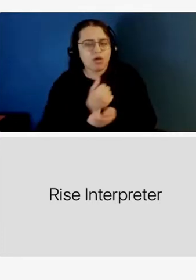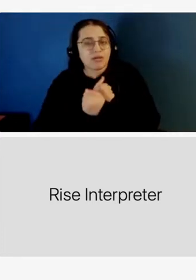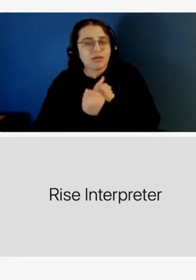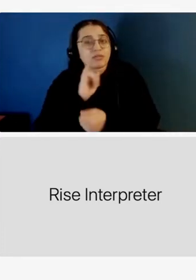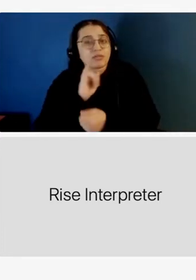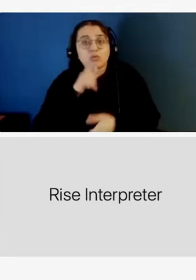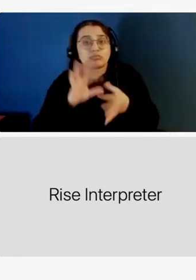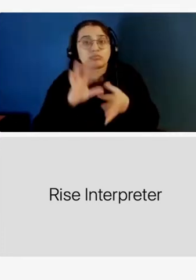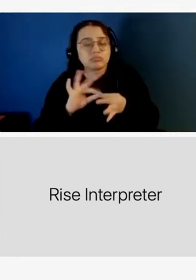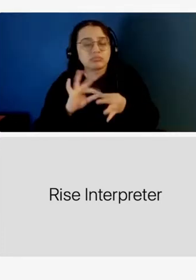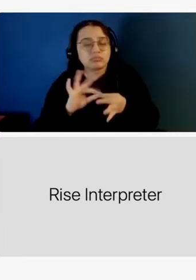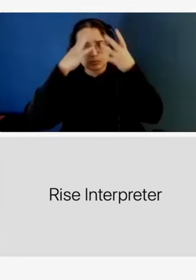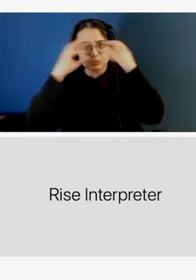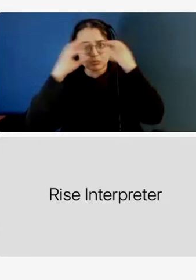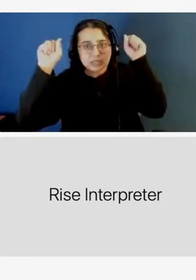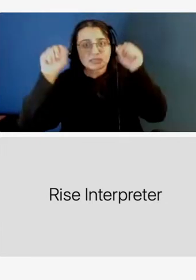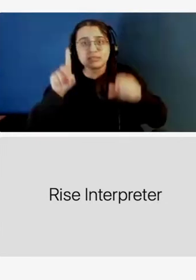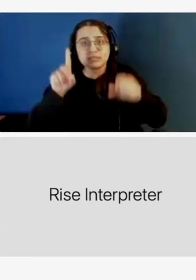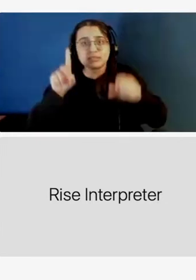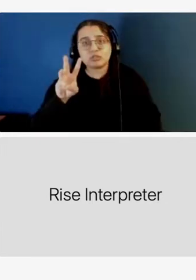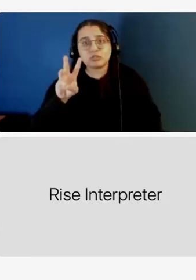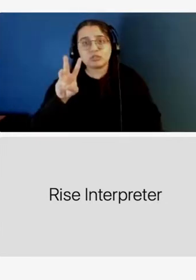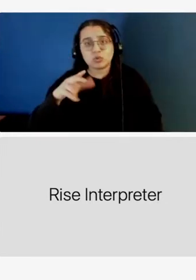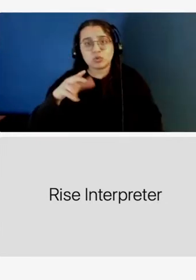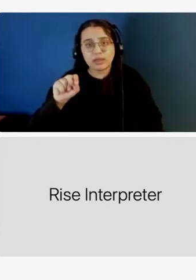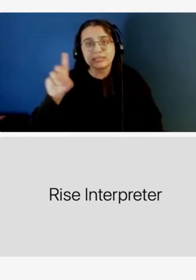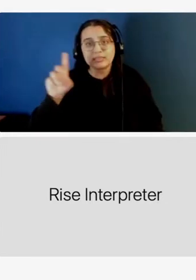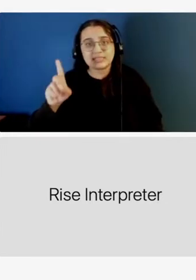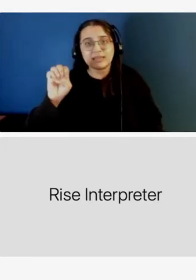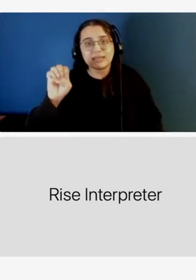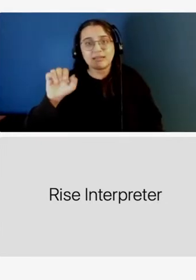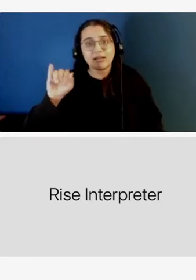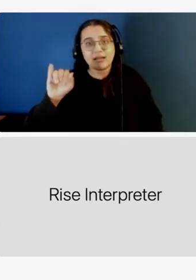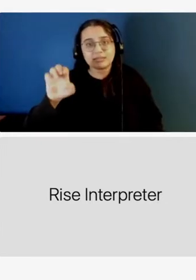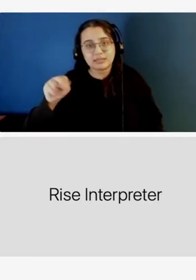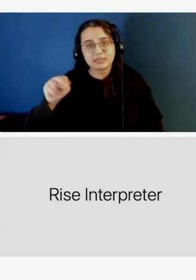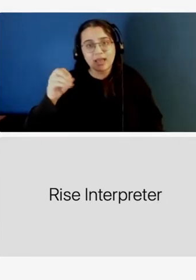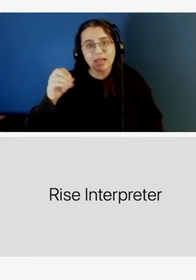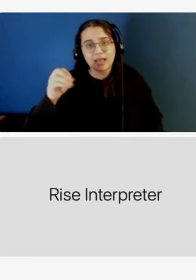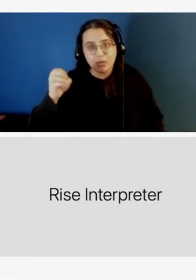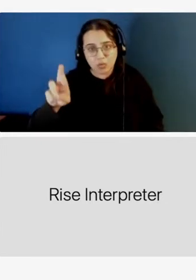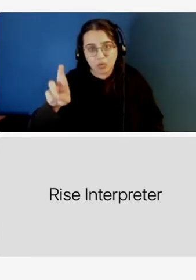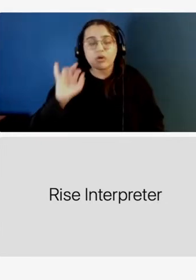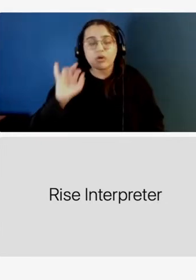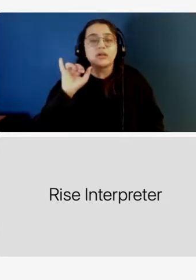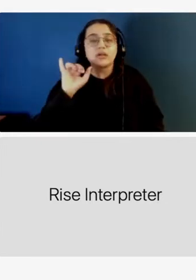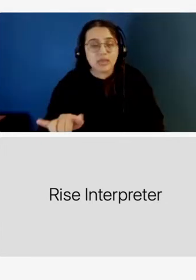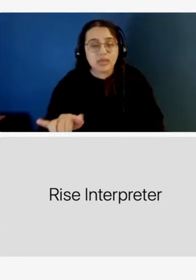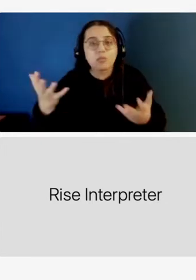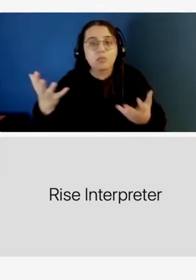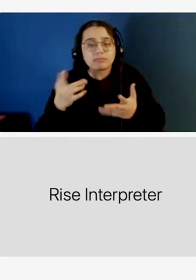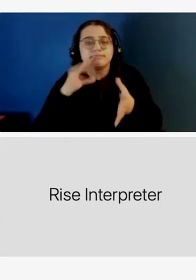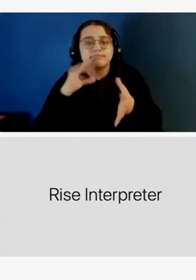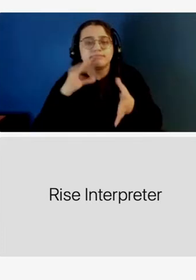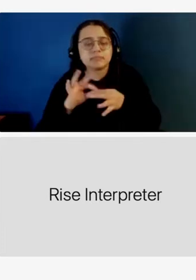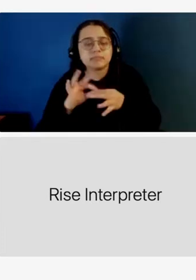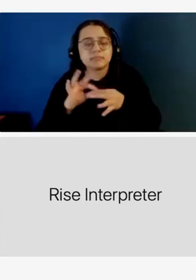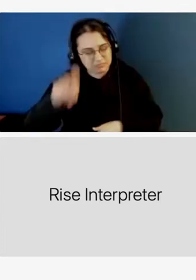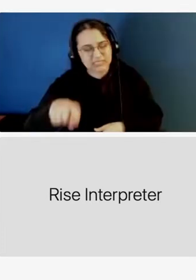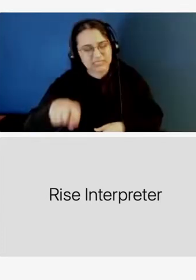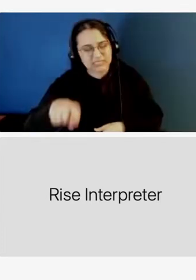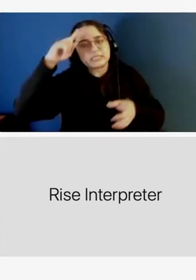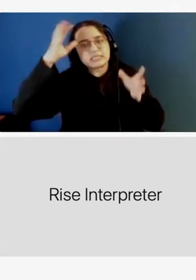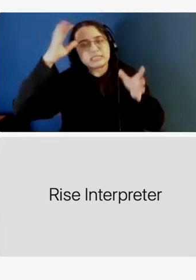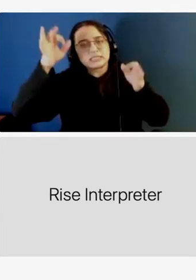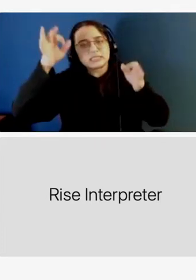President Dwight D. Eisenhower, it's about deciding what has to be done and getting